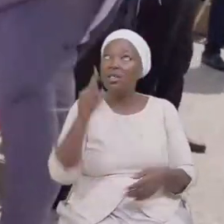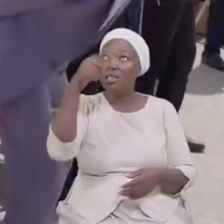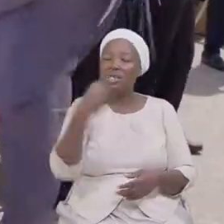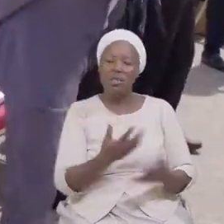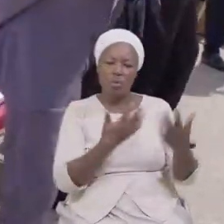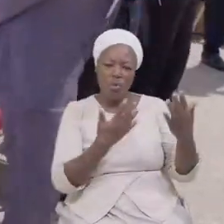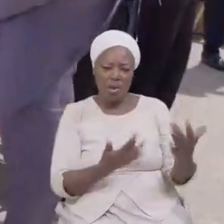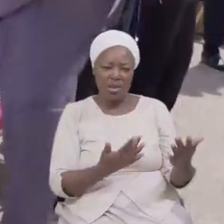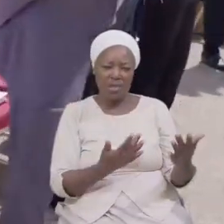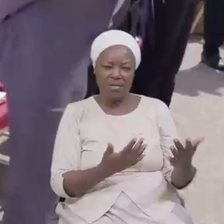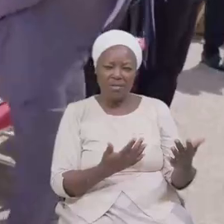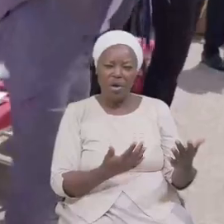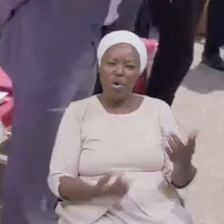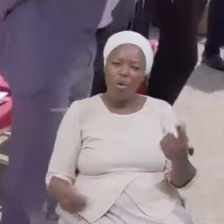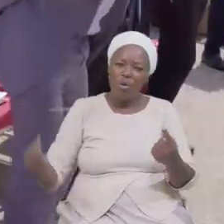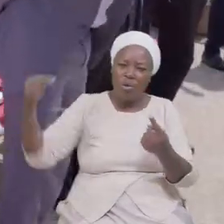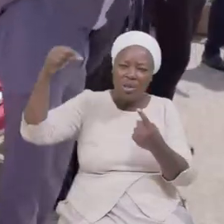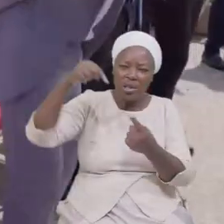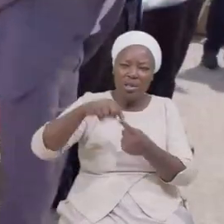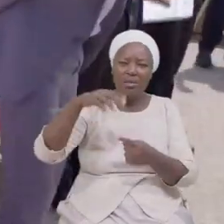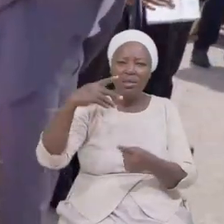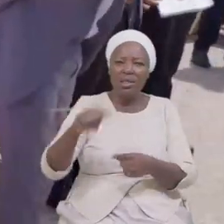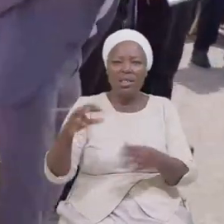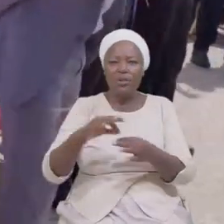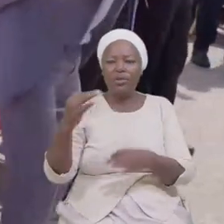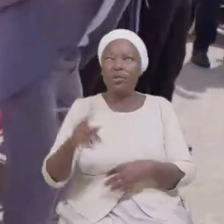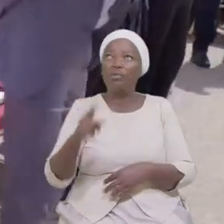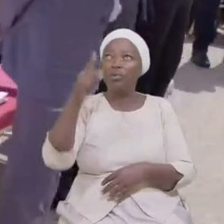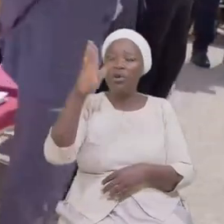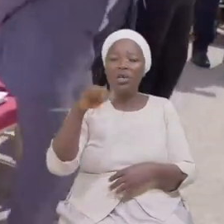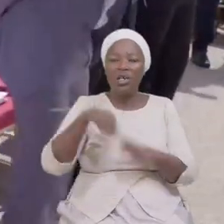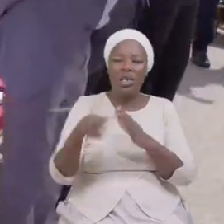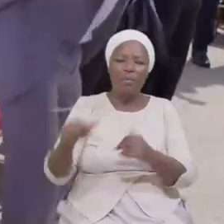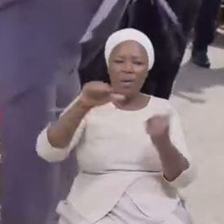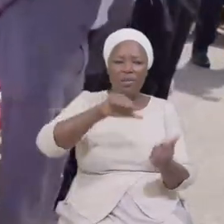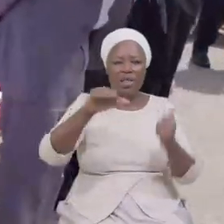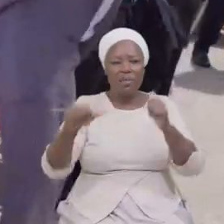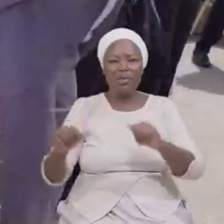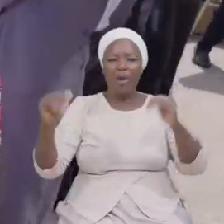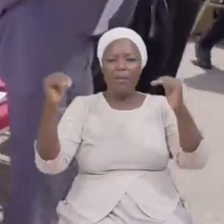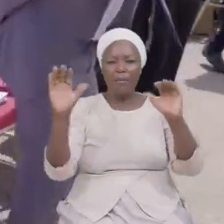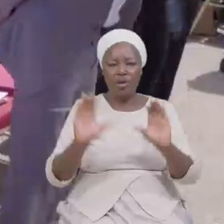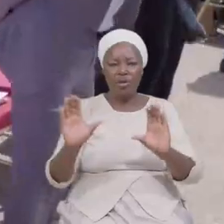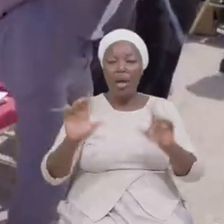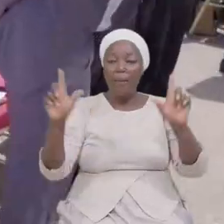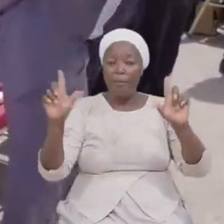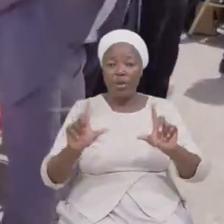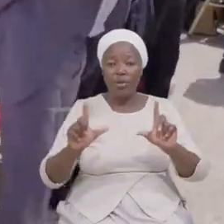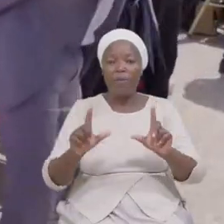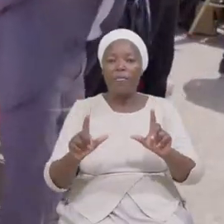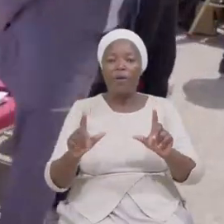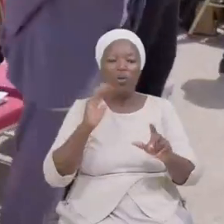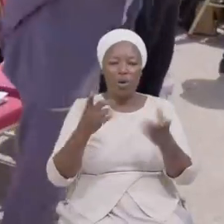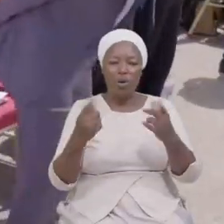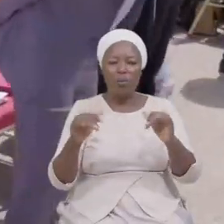wait until the Spirit of God in the baptismal measure will come upon you. For you shall